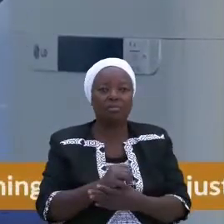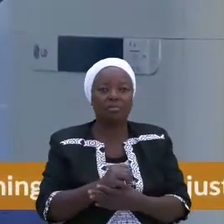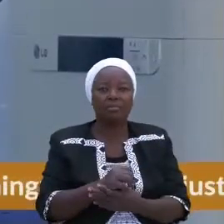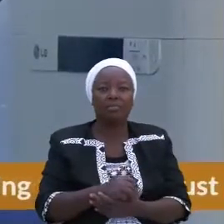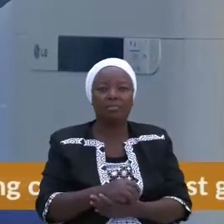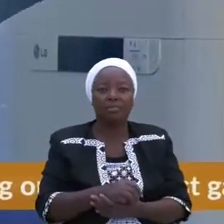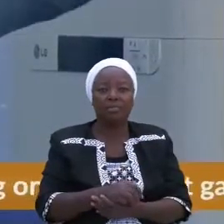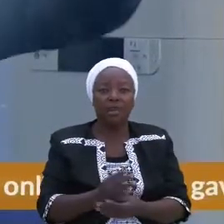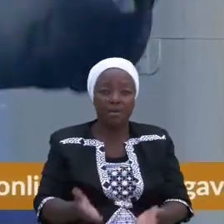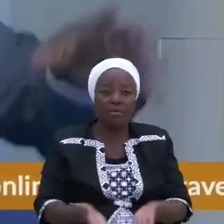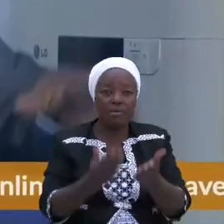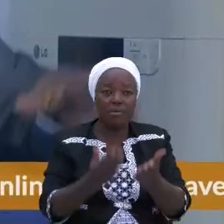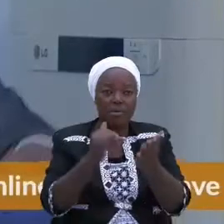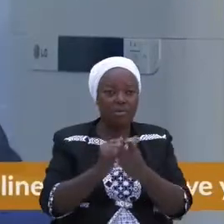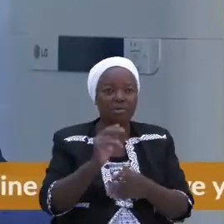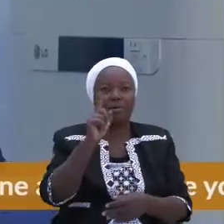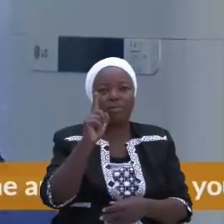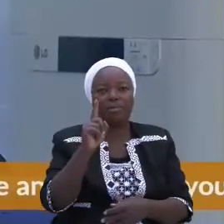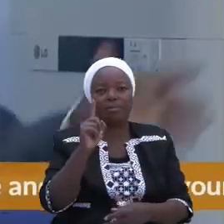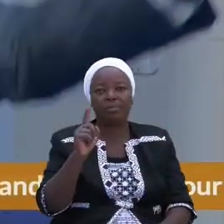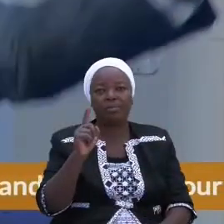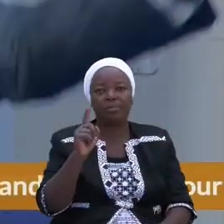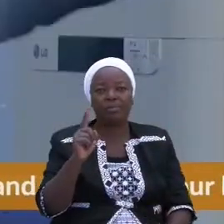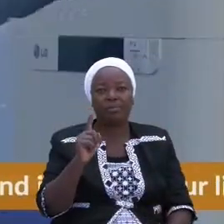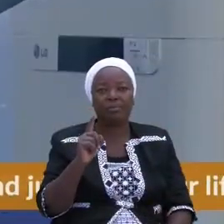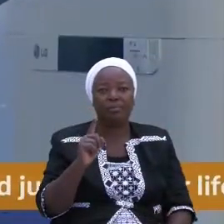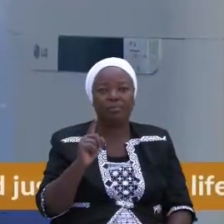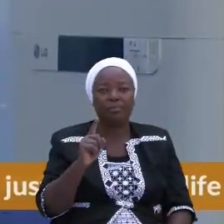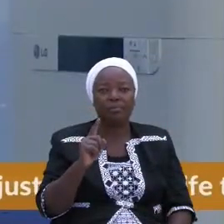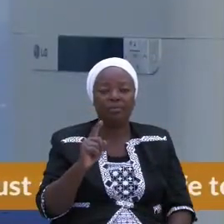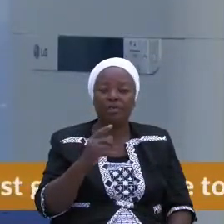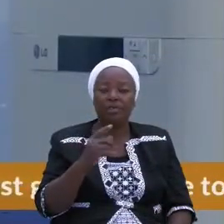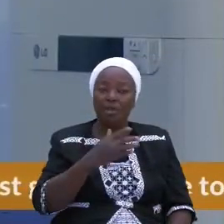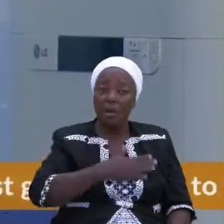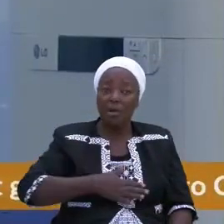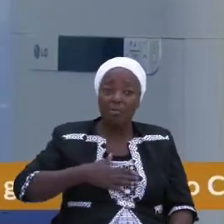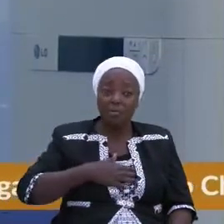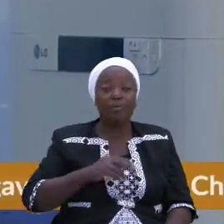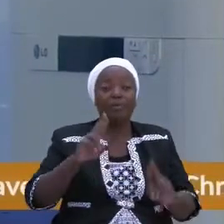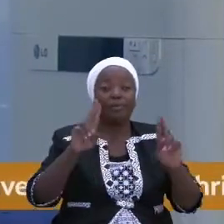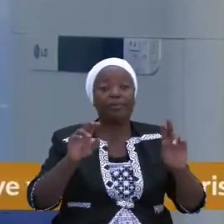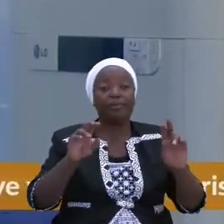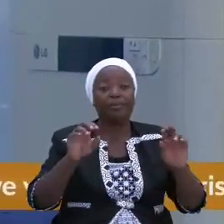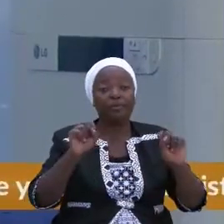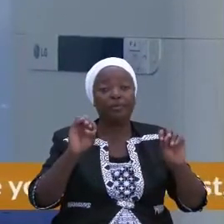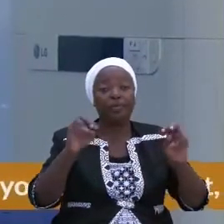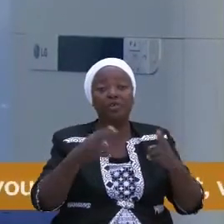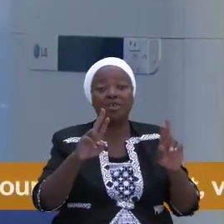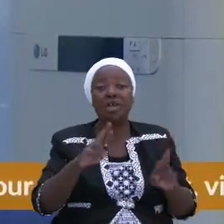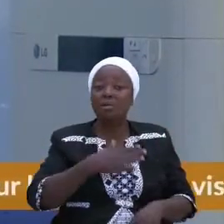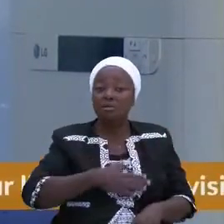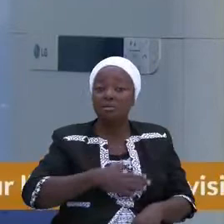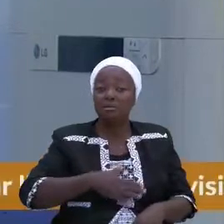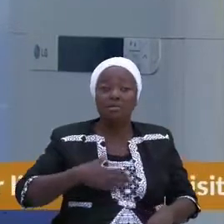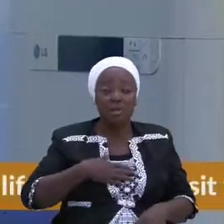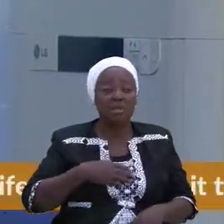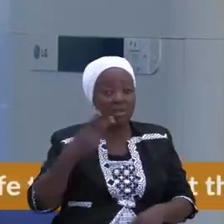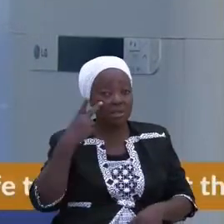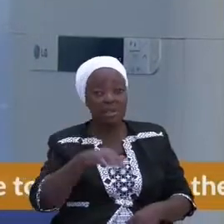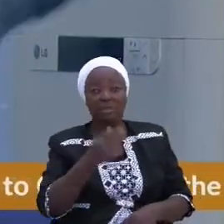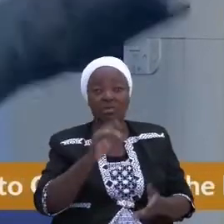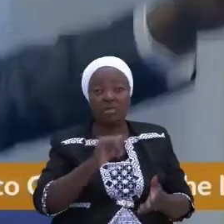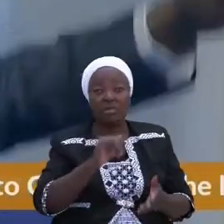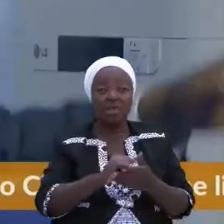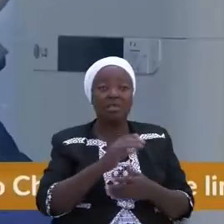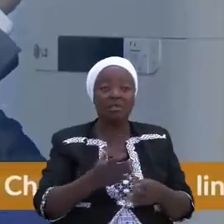wave it up please ushers all counselors look at anyone who might be waving up